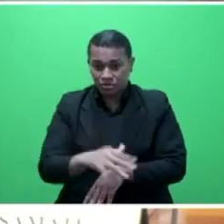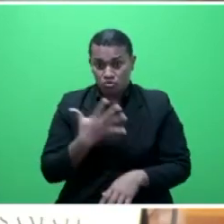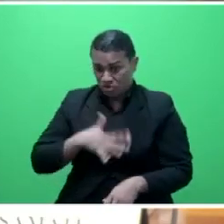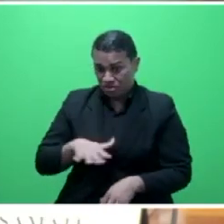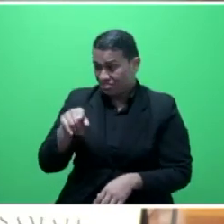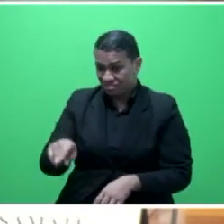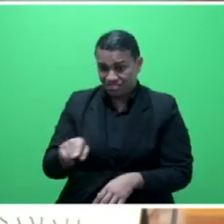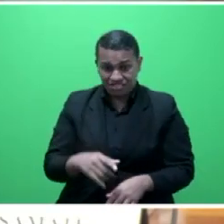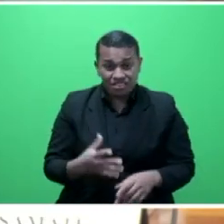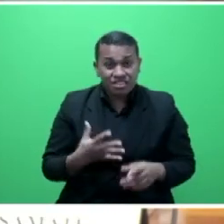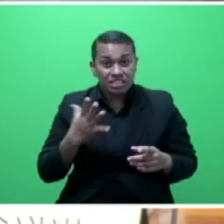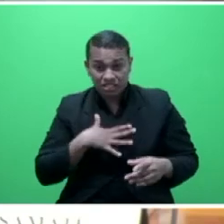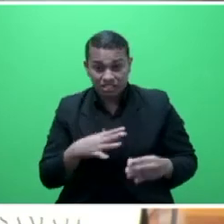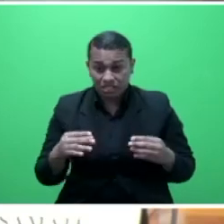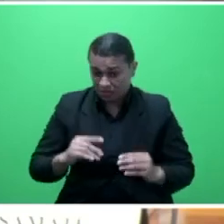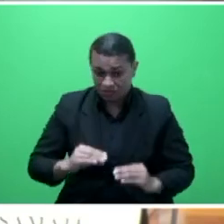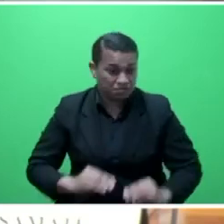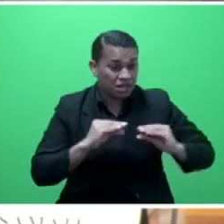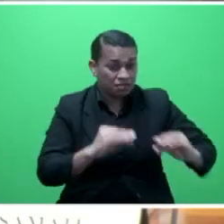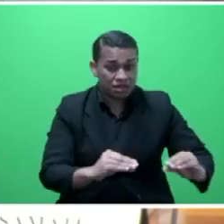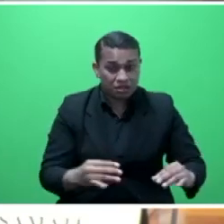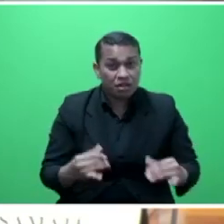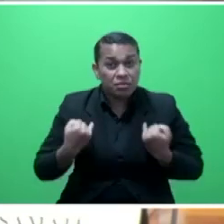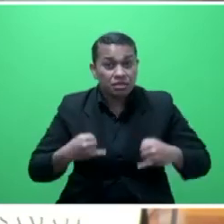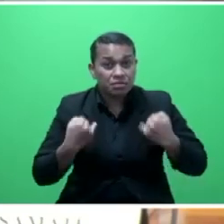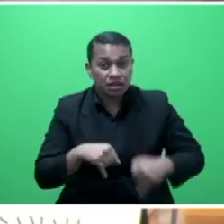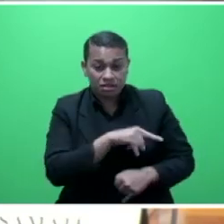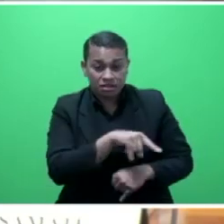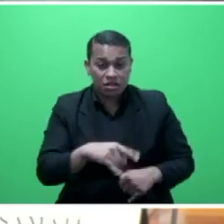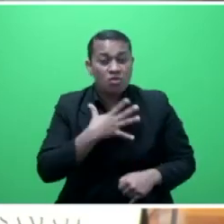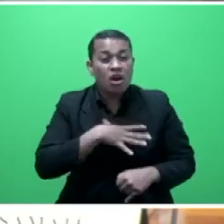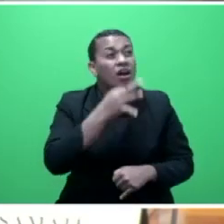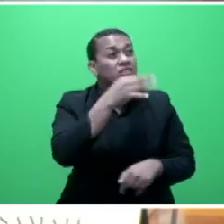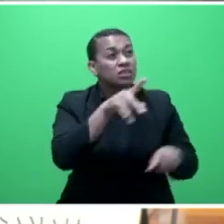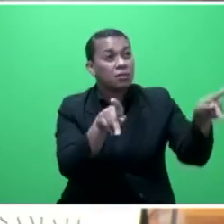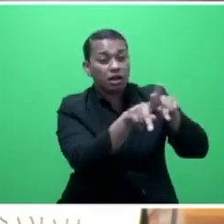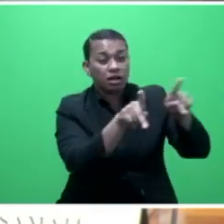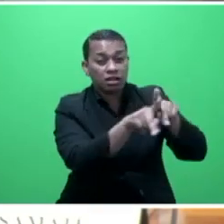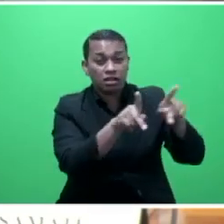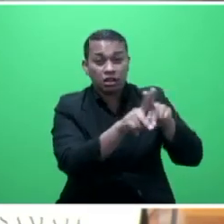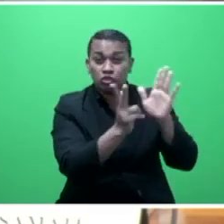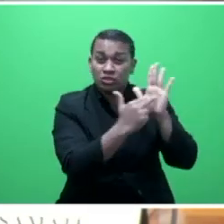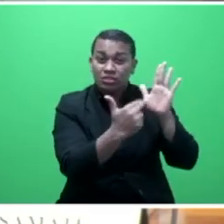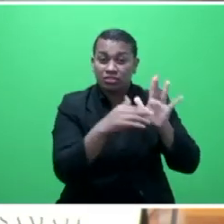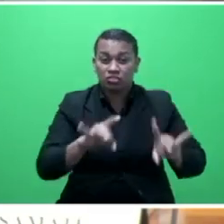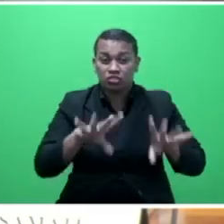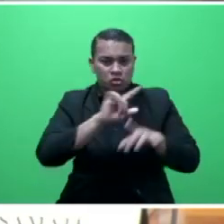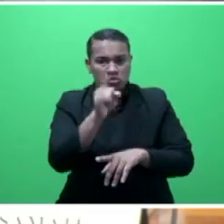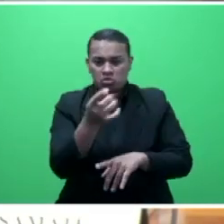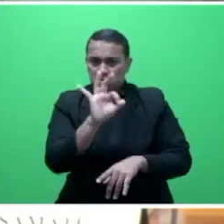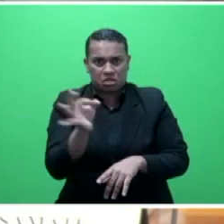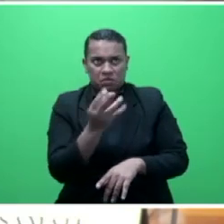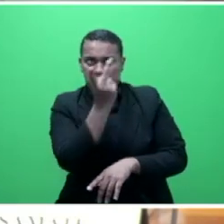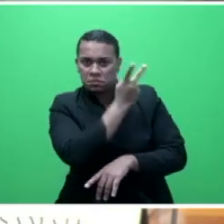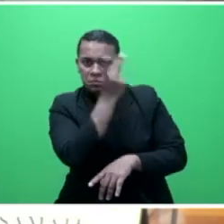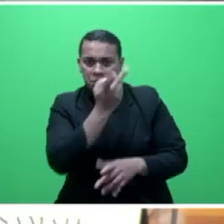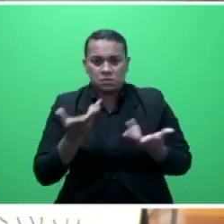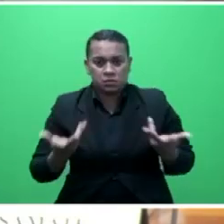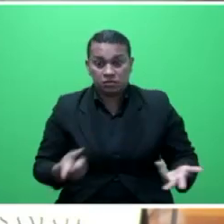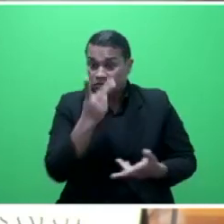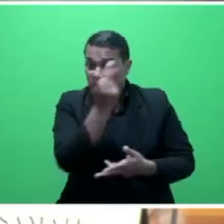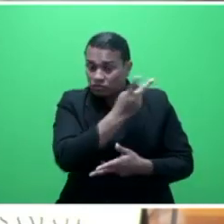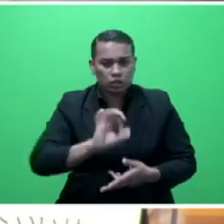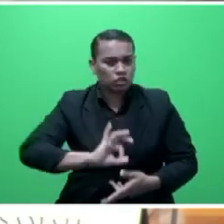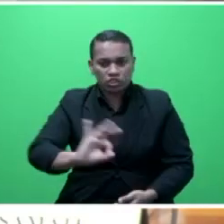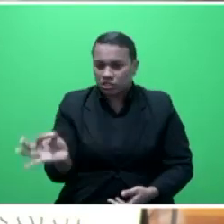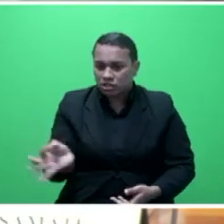its implementation will require cooperation by our counterparts in Australia and New Zealand. When both will become COVID-contained, we hope that